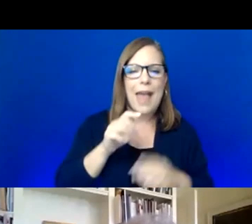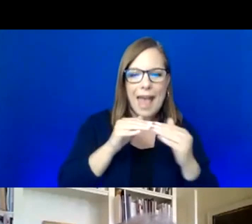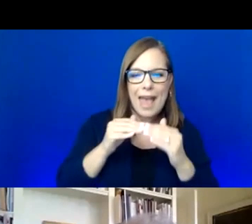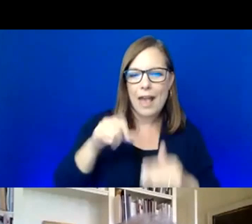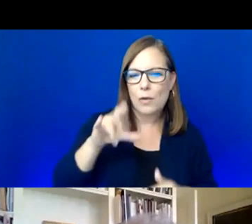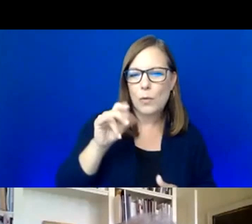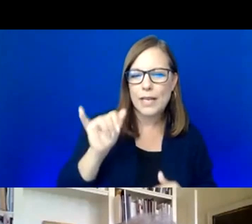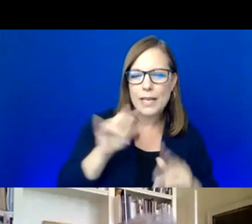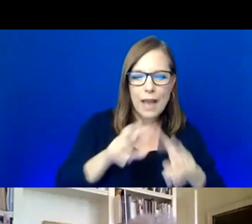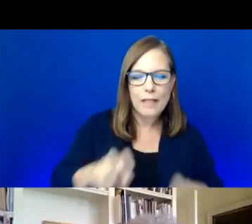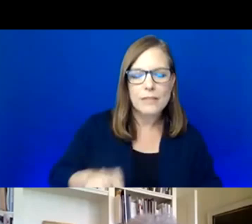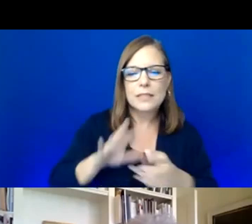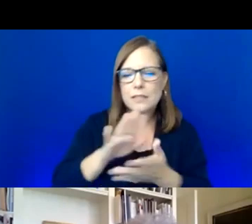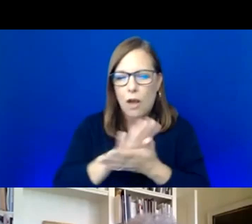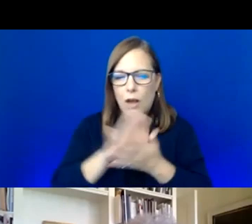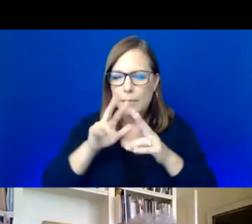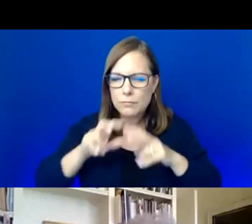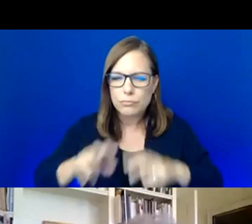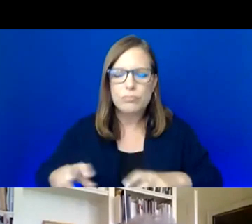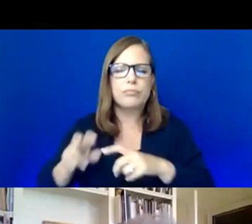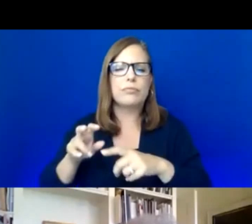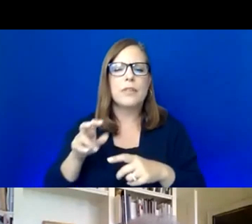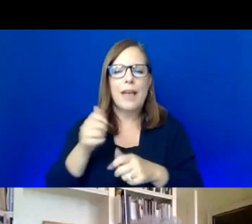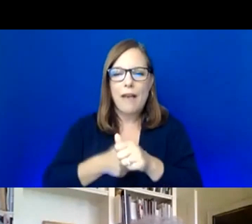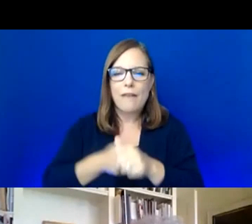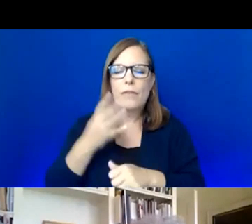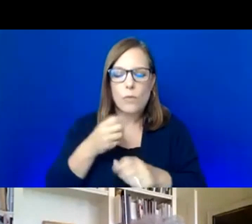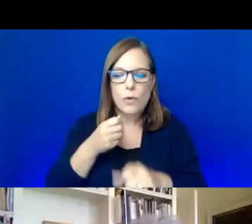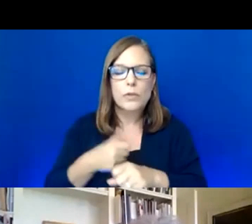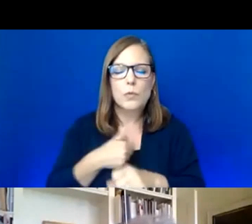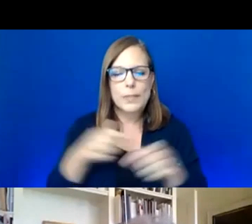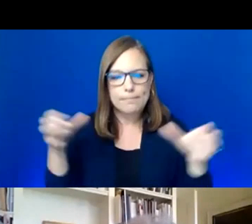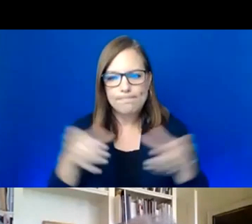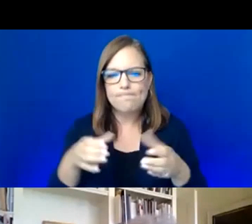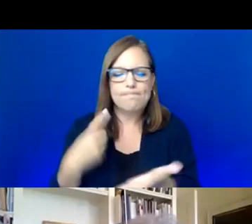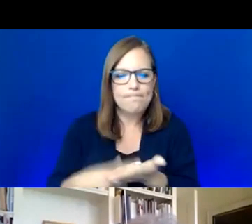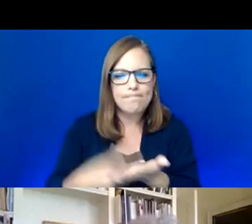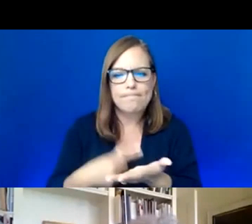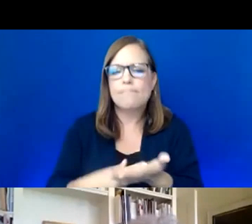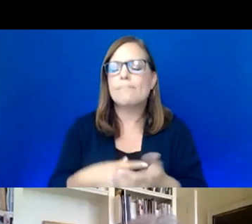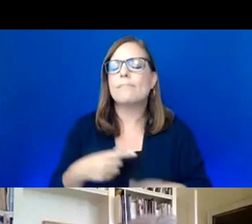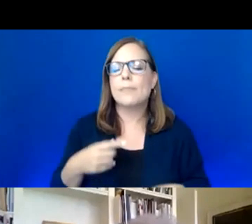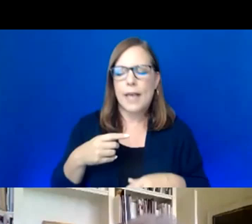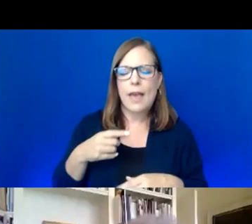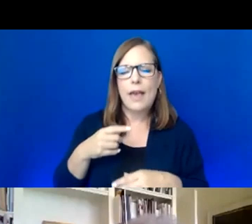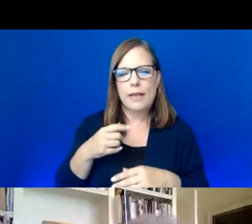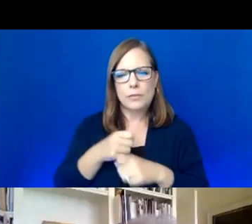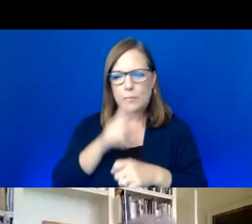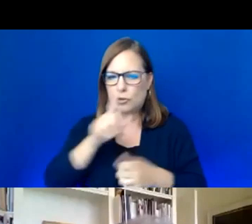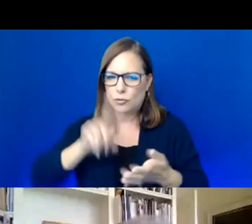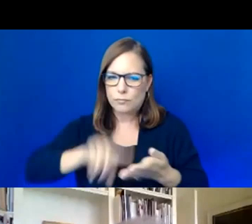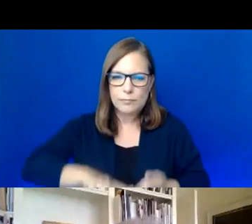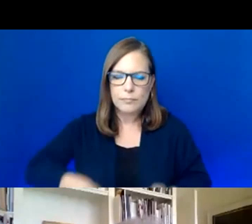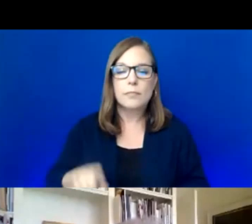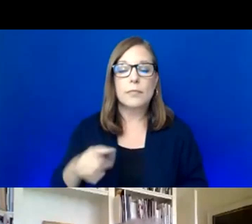4 years to identify strengths as well as service gaps. The Dignity Fund plays an important role in helping diverse older